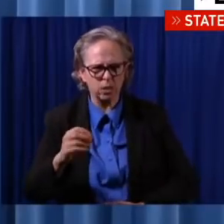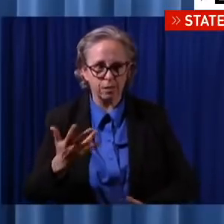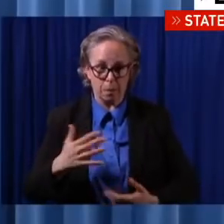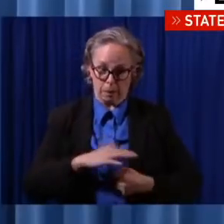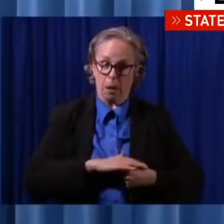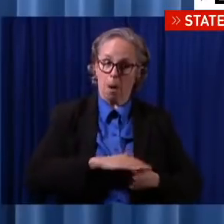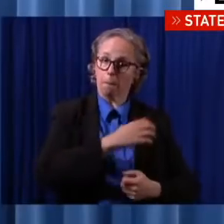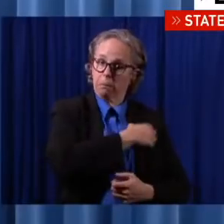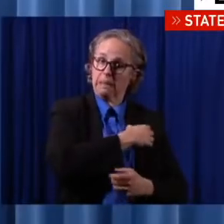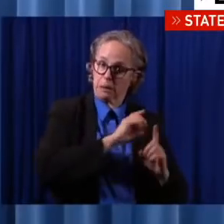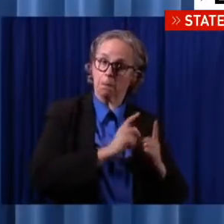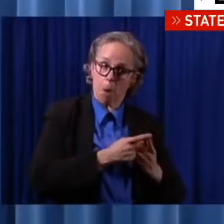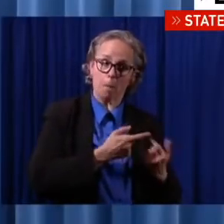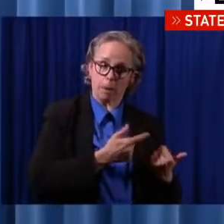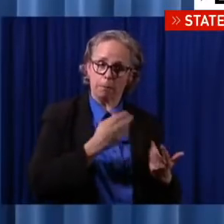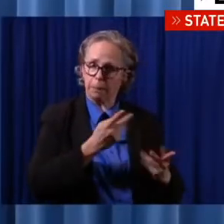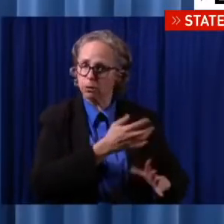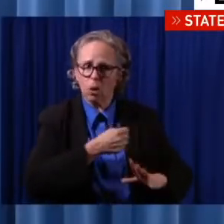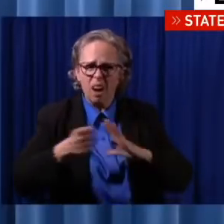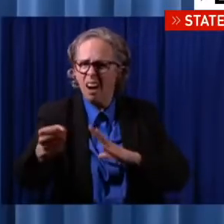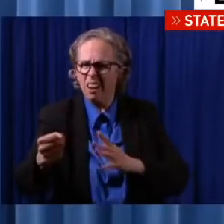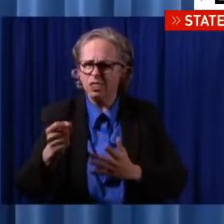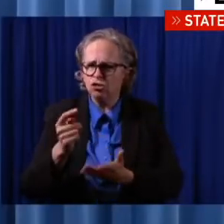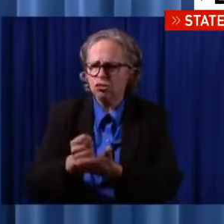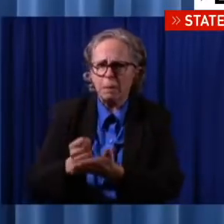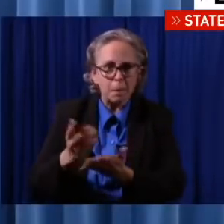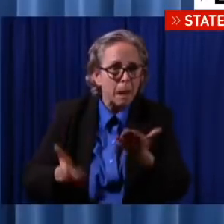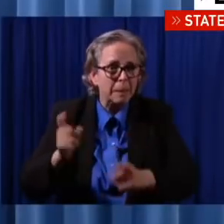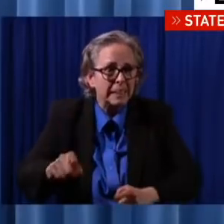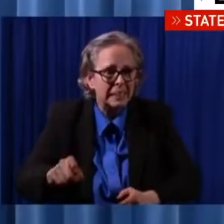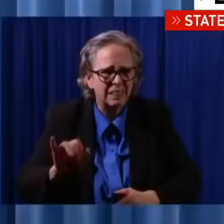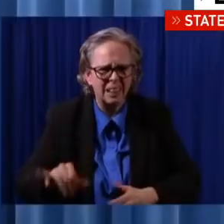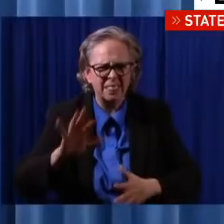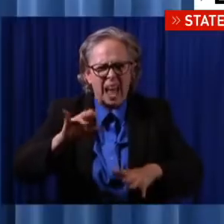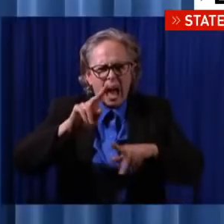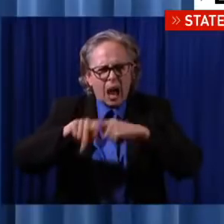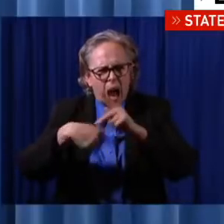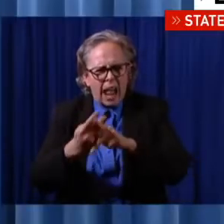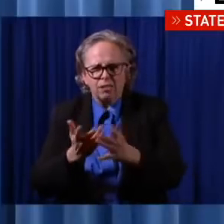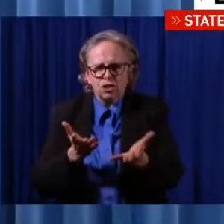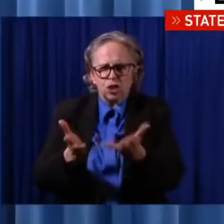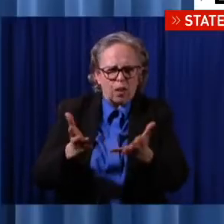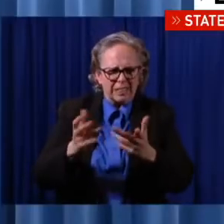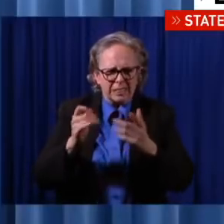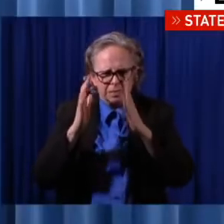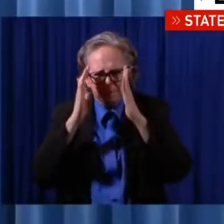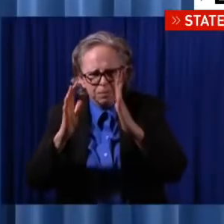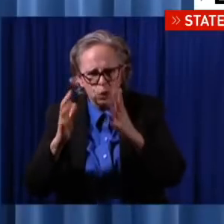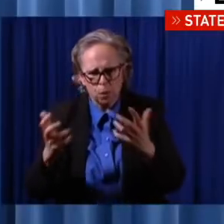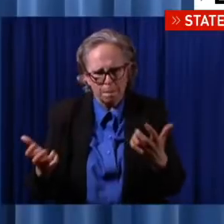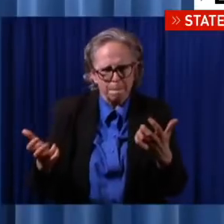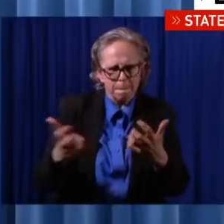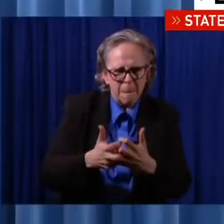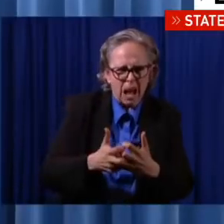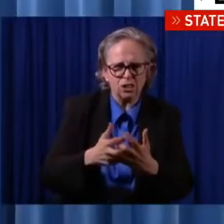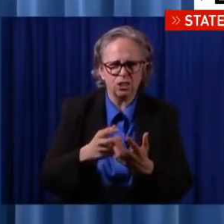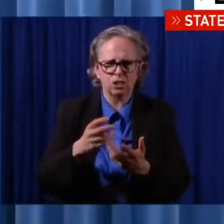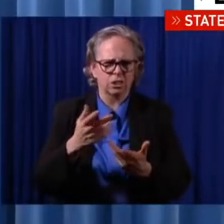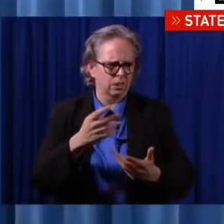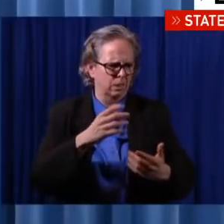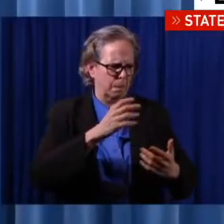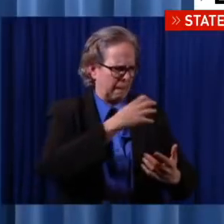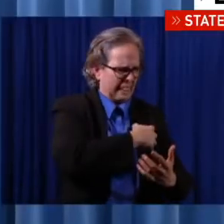into treatment. It's that type of putting those two disciplines together that I think we need a lot more of.